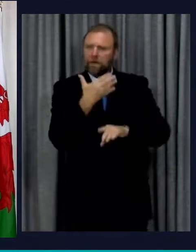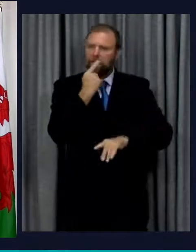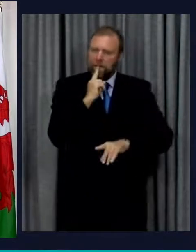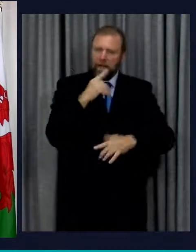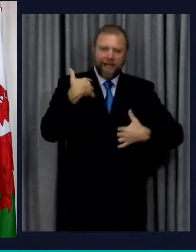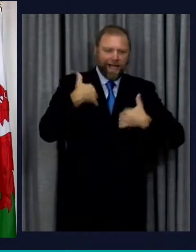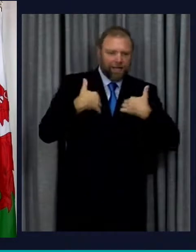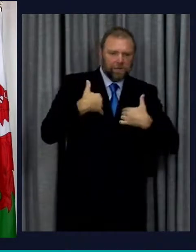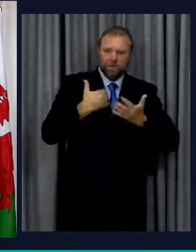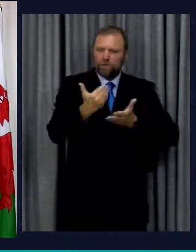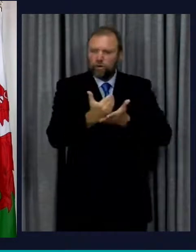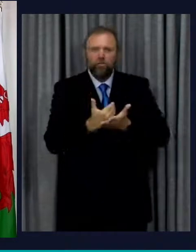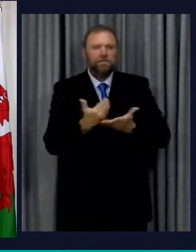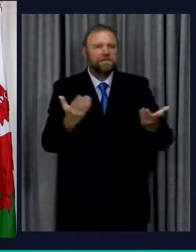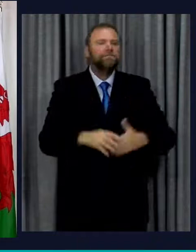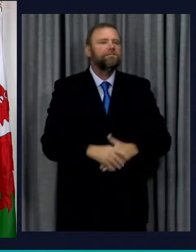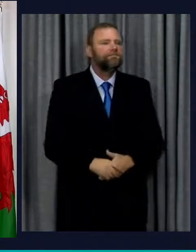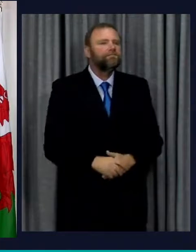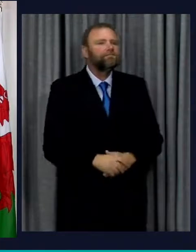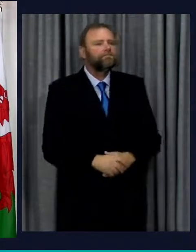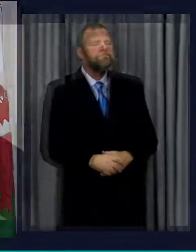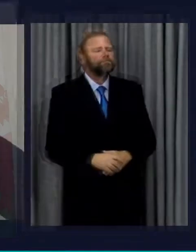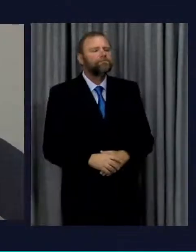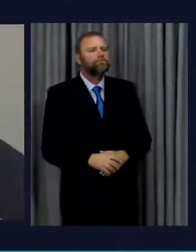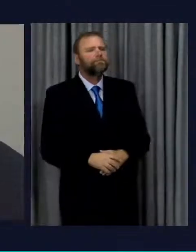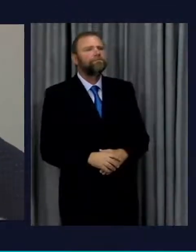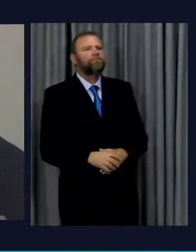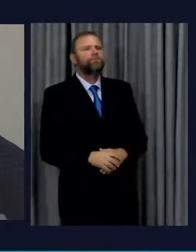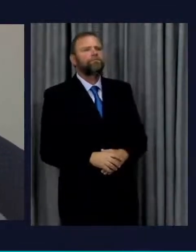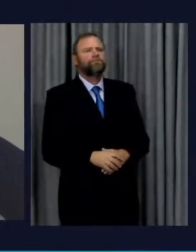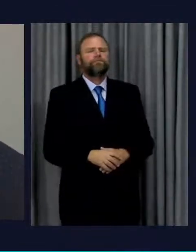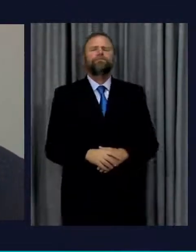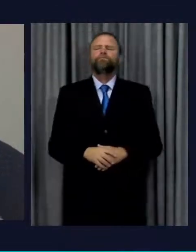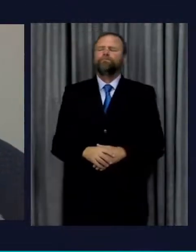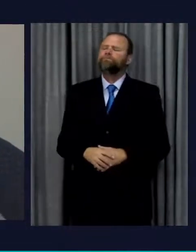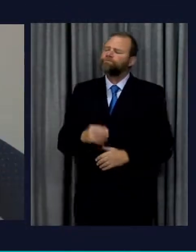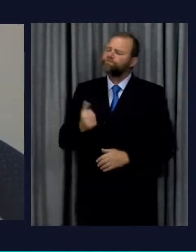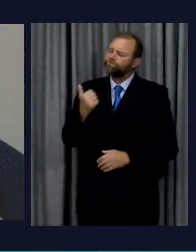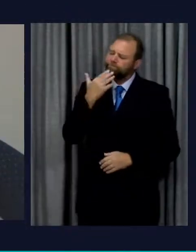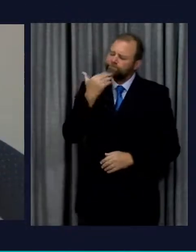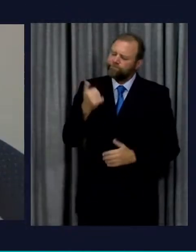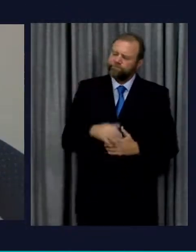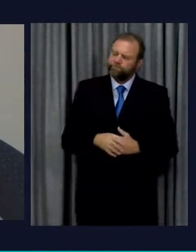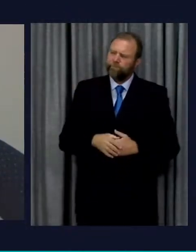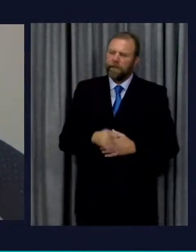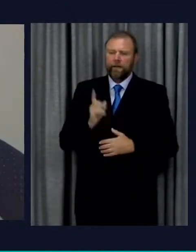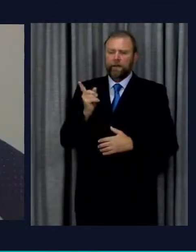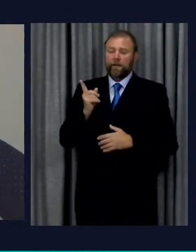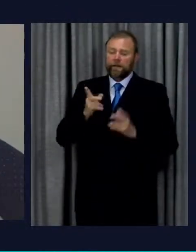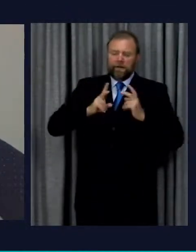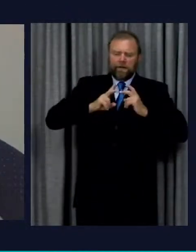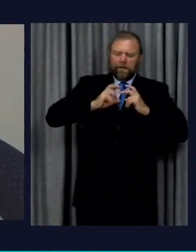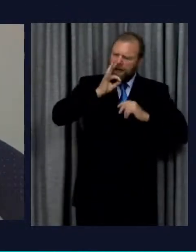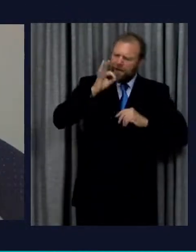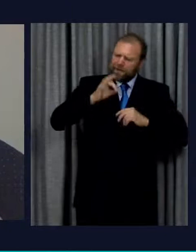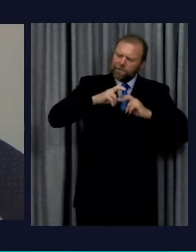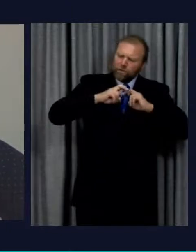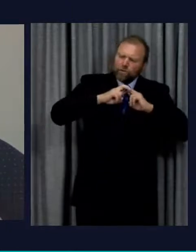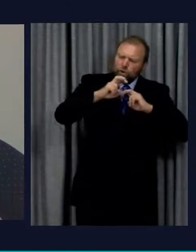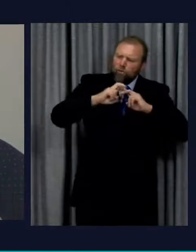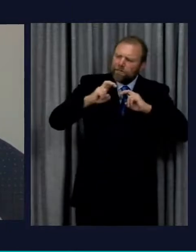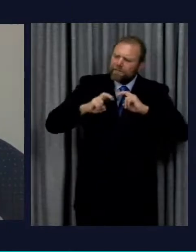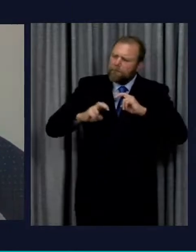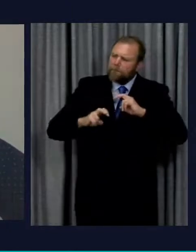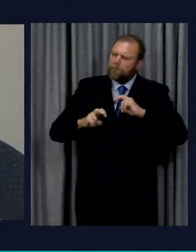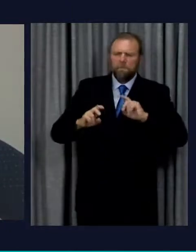security. Thank you, Minister. Another point, tourism. What part is tourism going to play in the economic plan? And